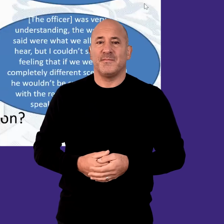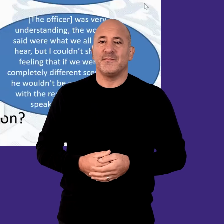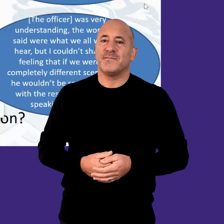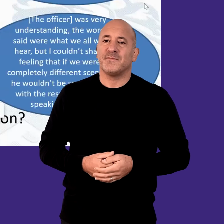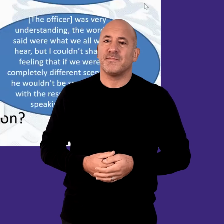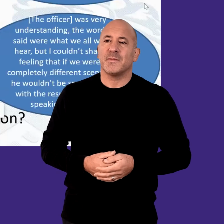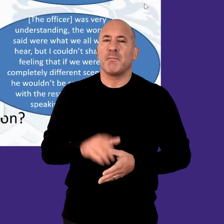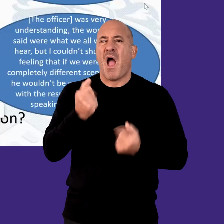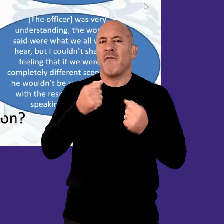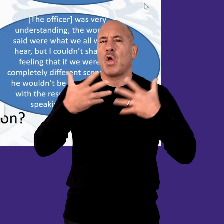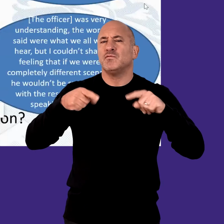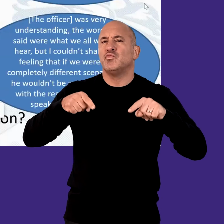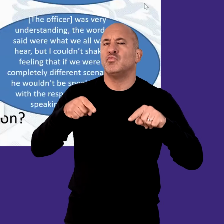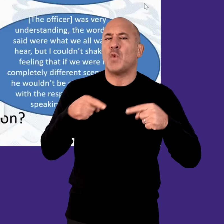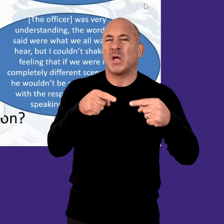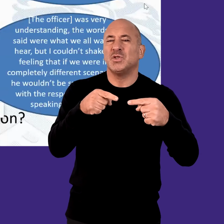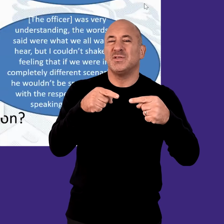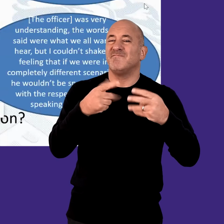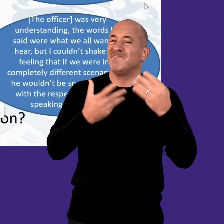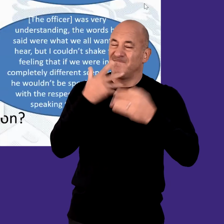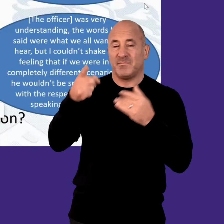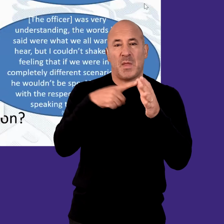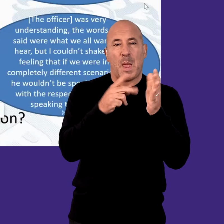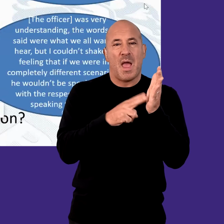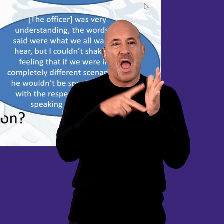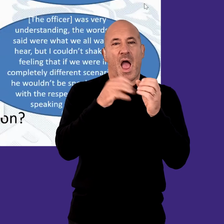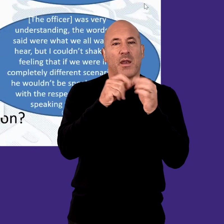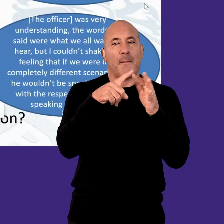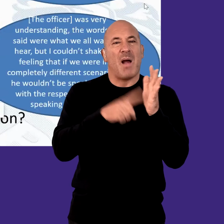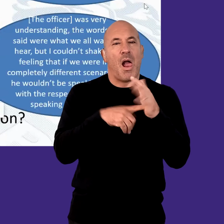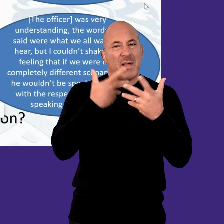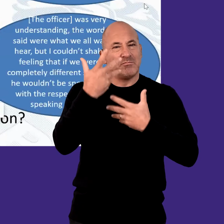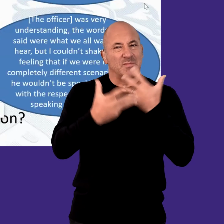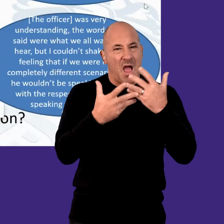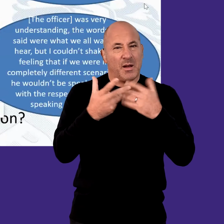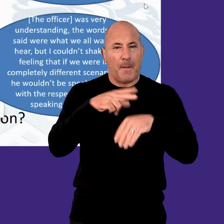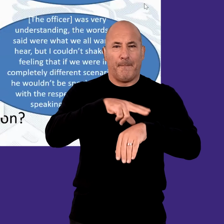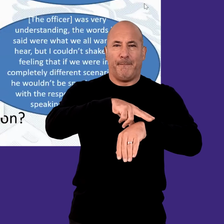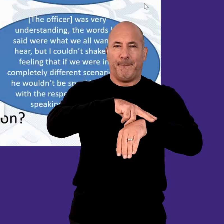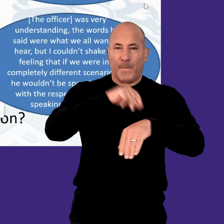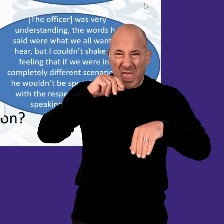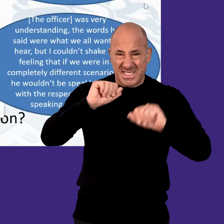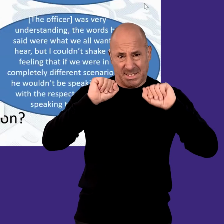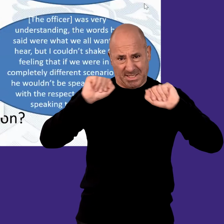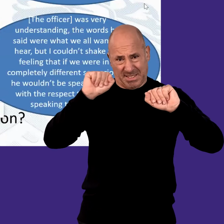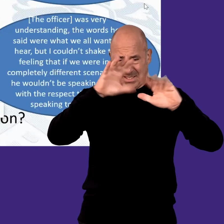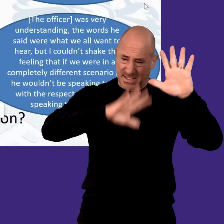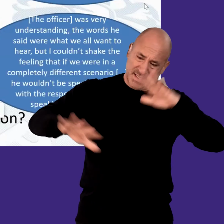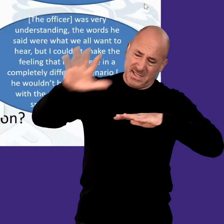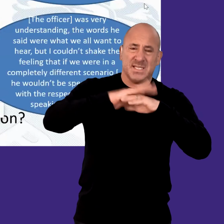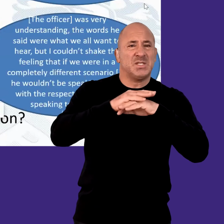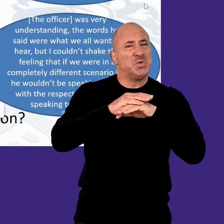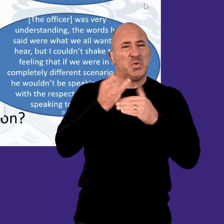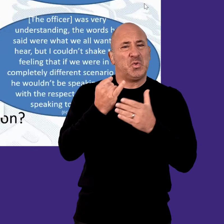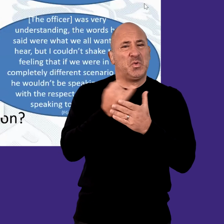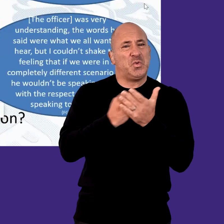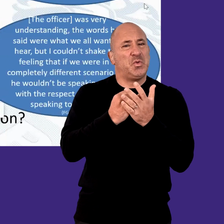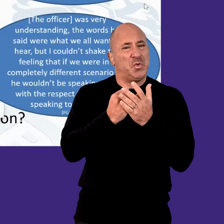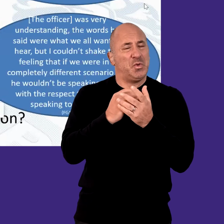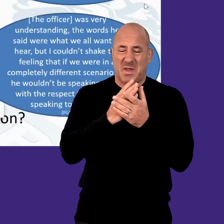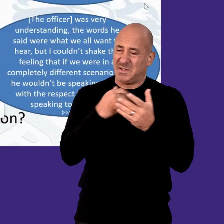So those were not the benefits. Challenges wise, and I think this is reflected as well in what Annabel spoke about earlier,